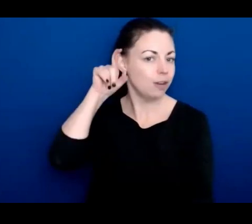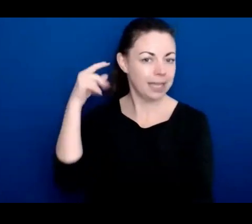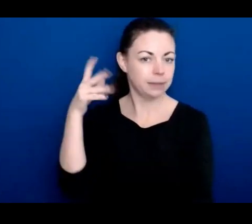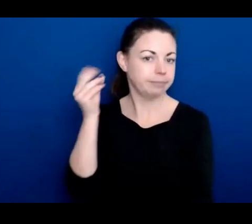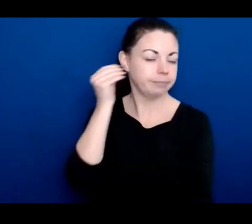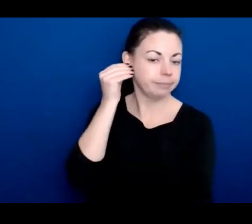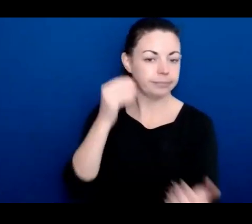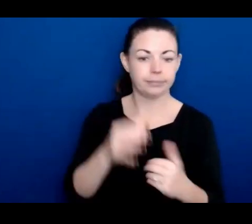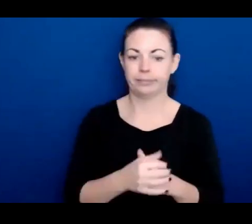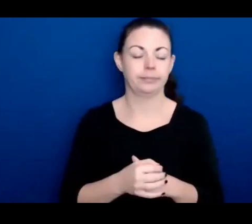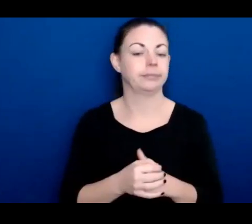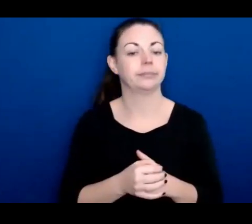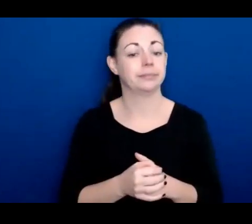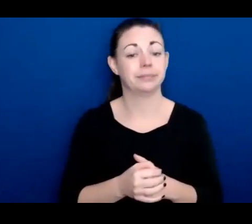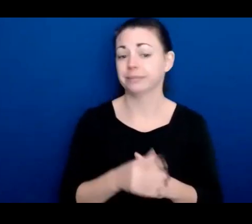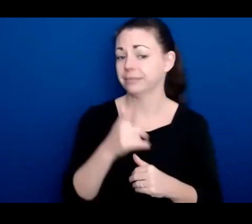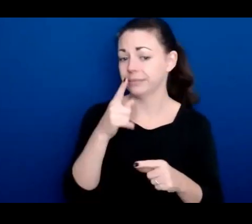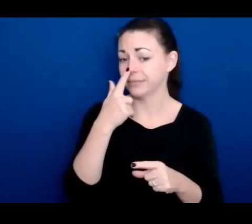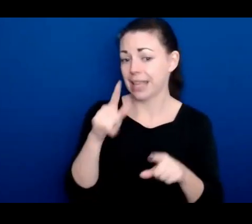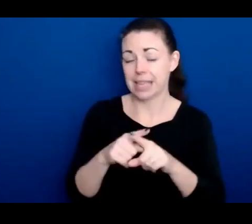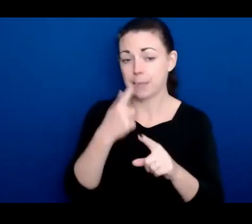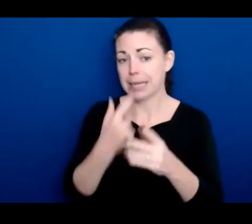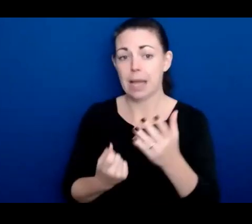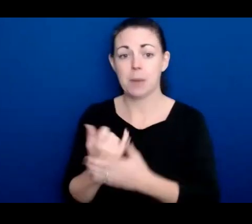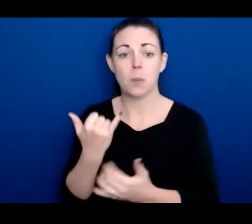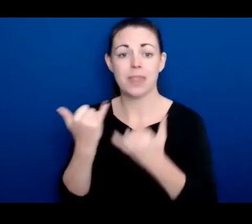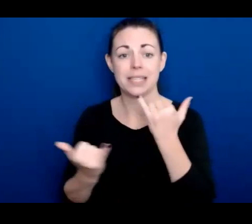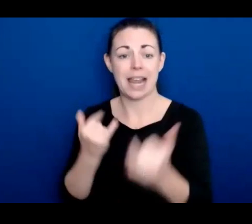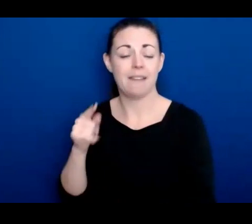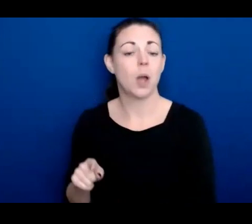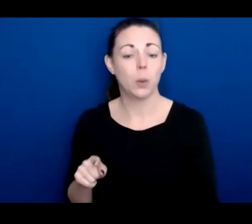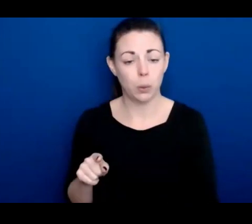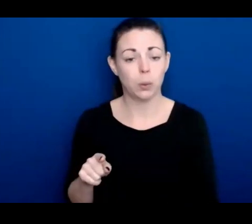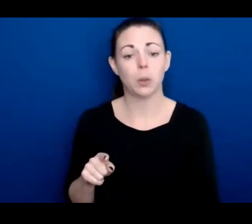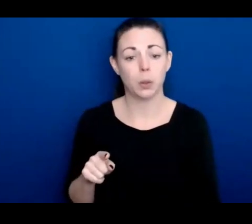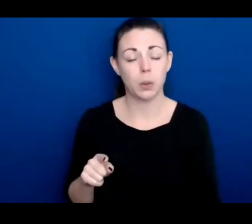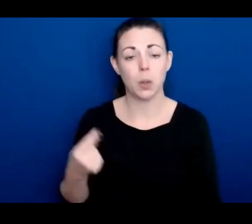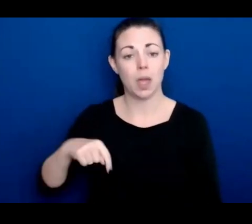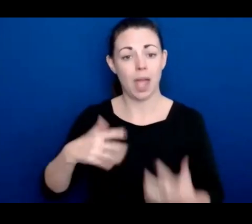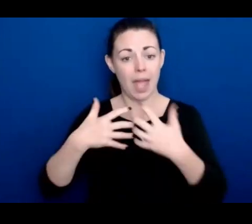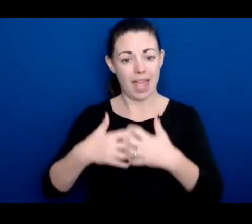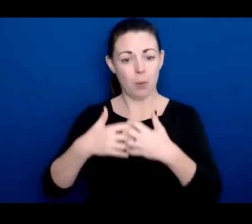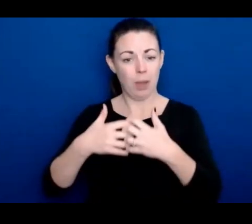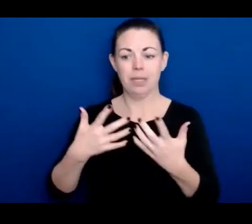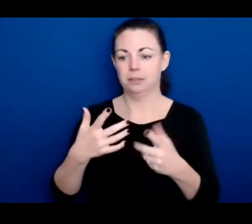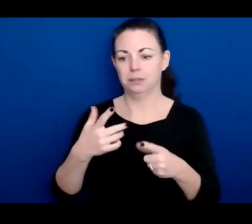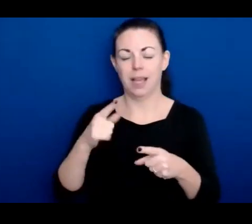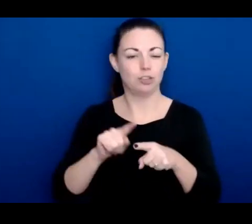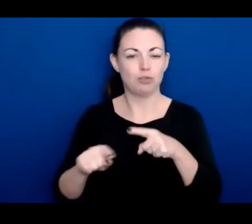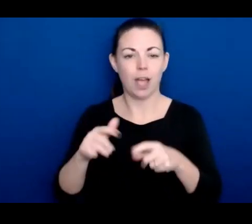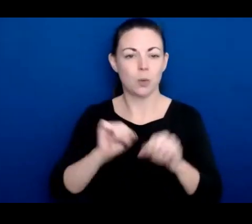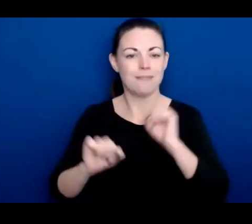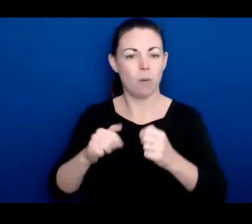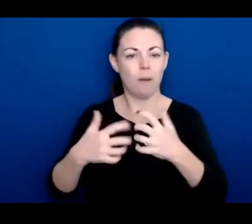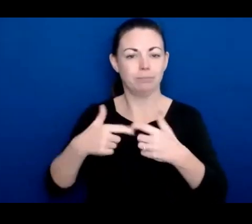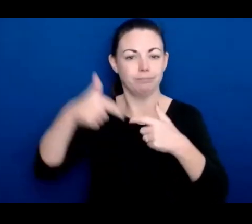with telephony. Effectively, what we're doing is with the equipment that we use, without going into the